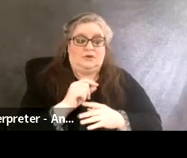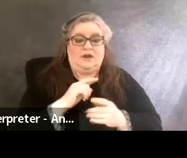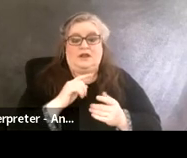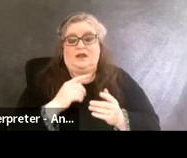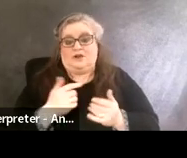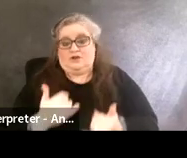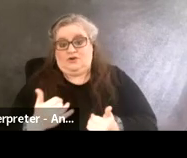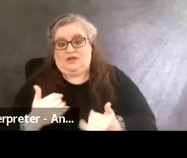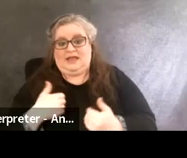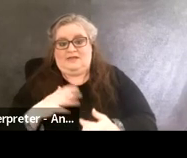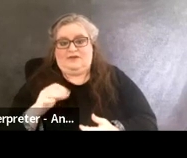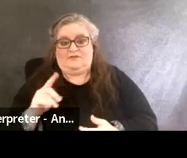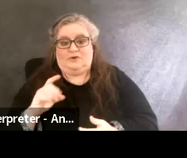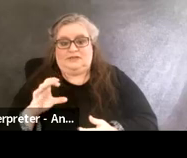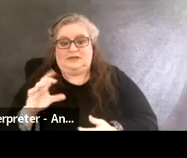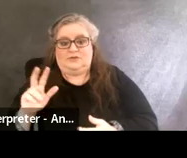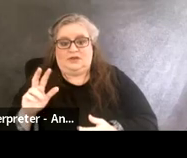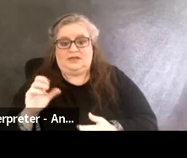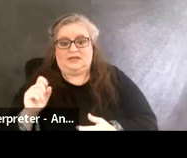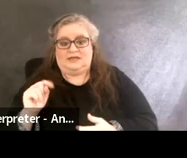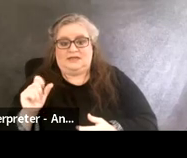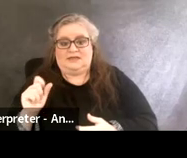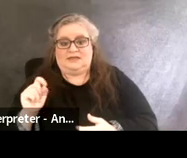have 501c3 status?